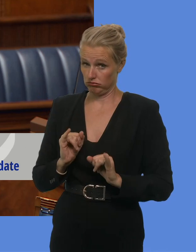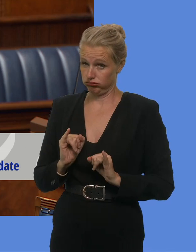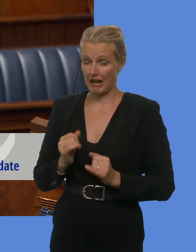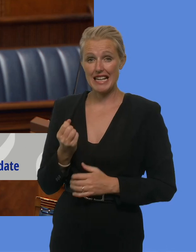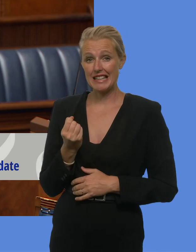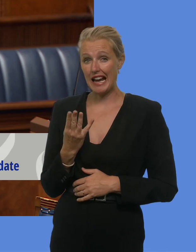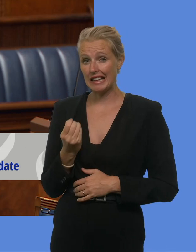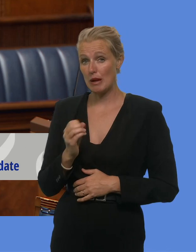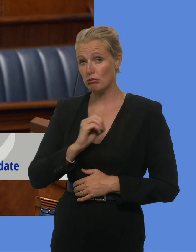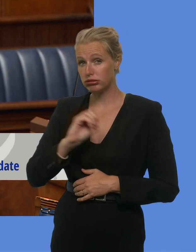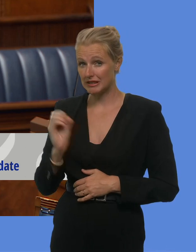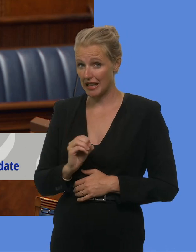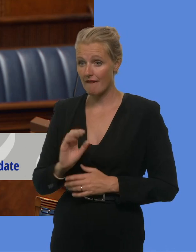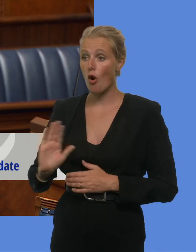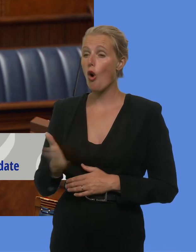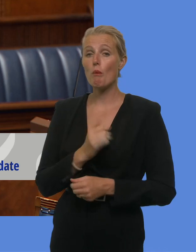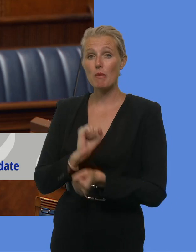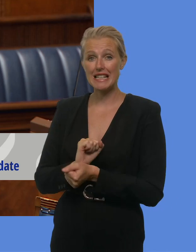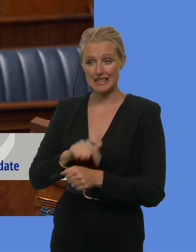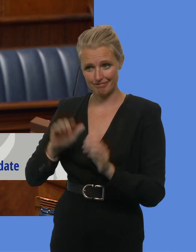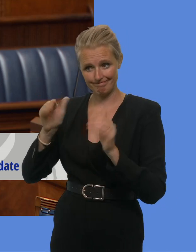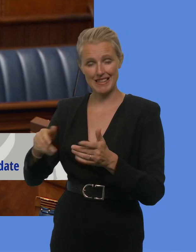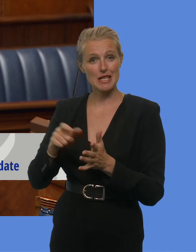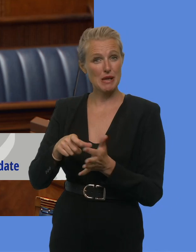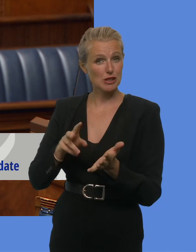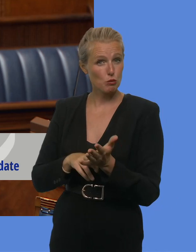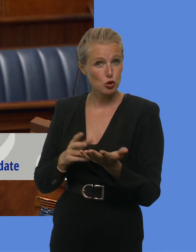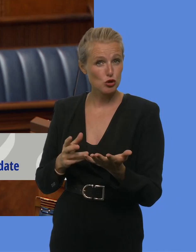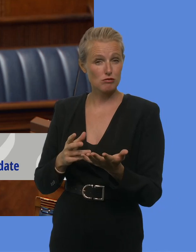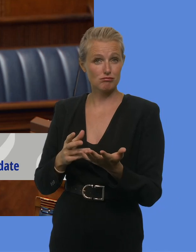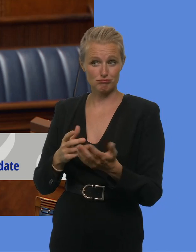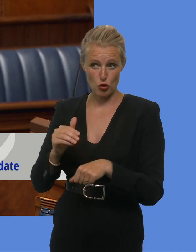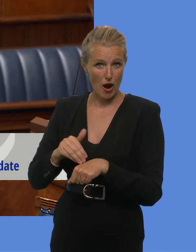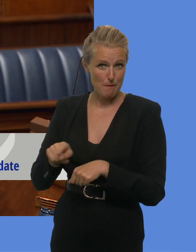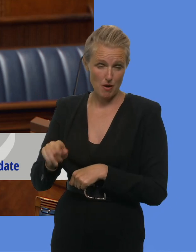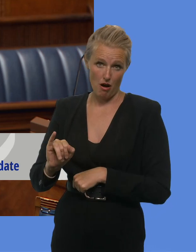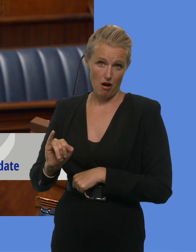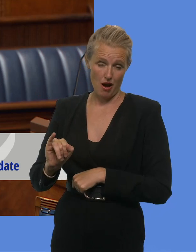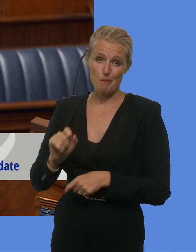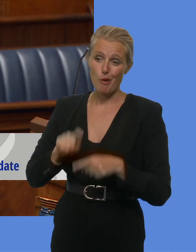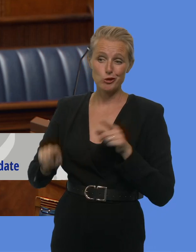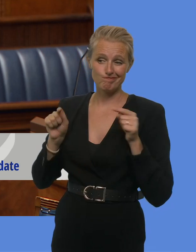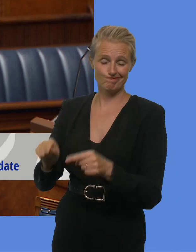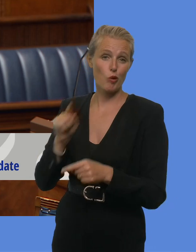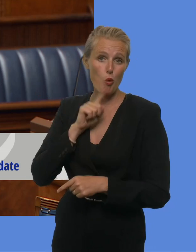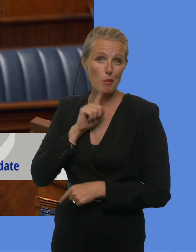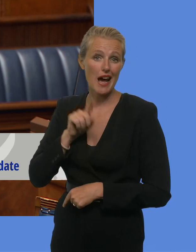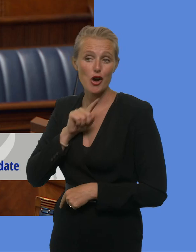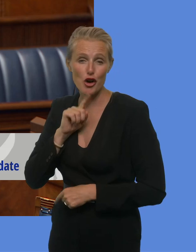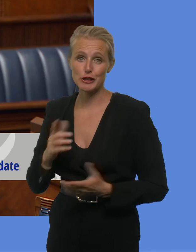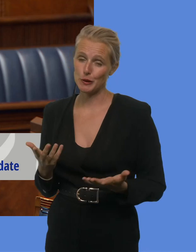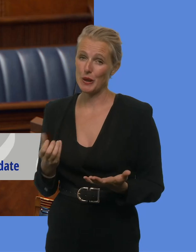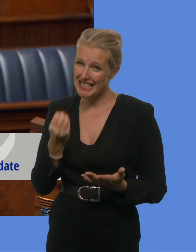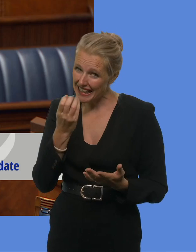of all sort of police time is spent on domestic abuse crimes now, the vast majority of those towards women and girls. So this is a